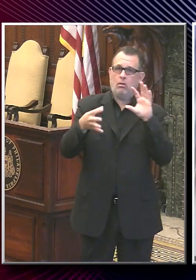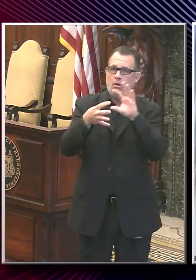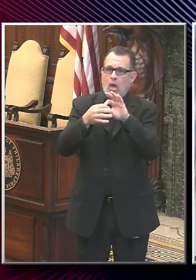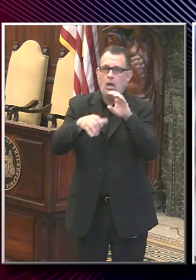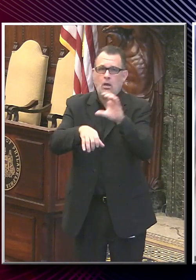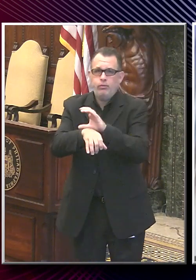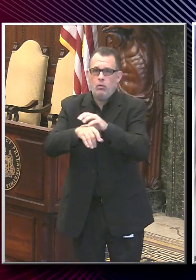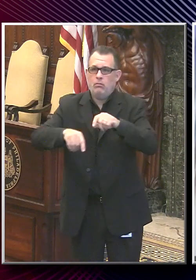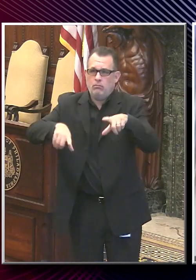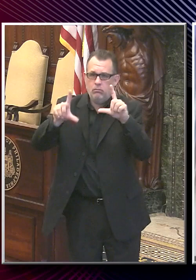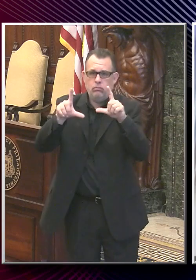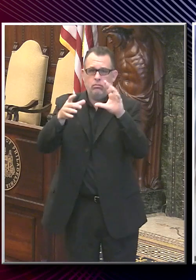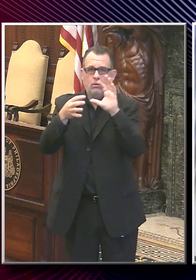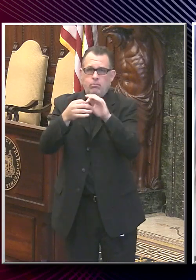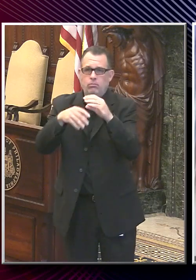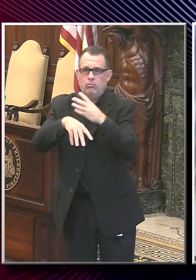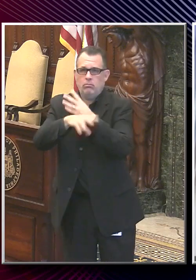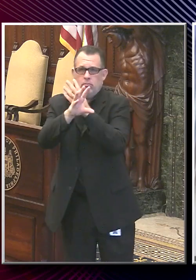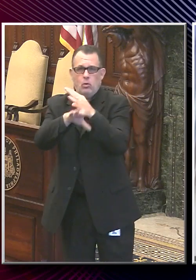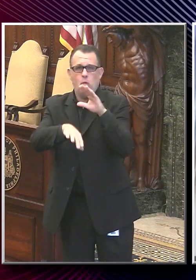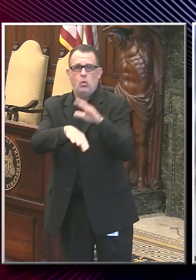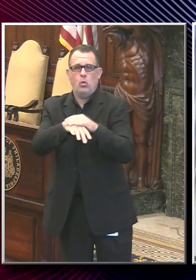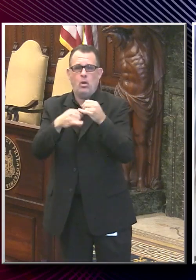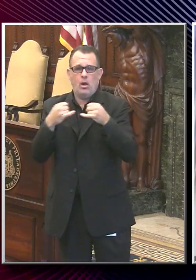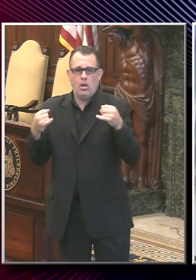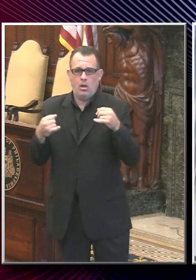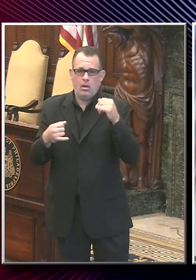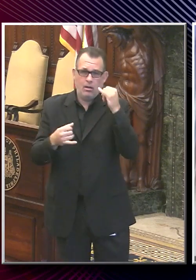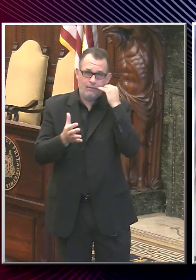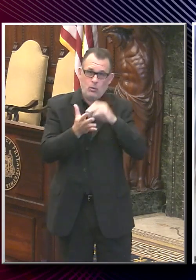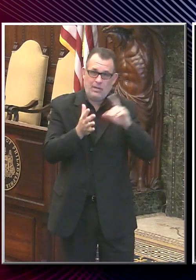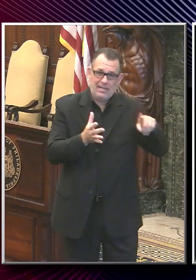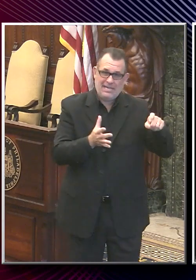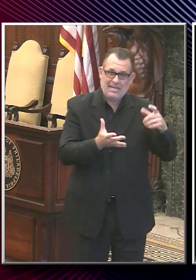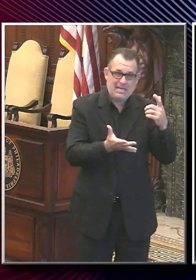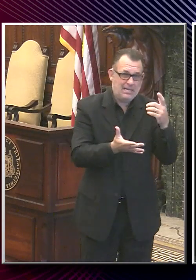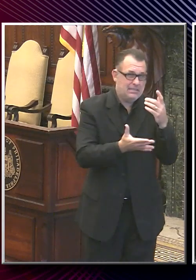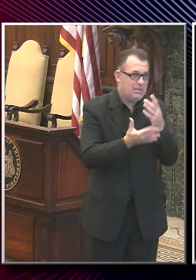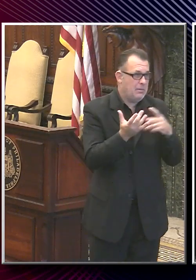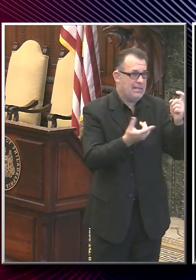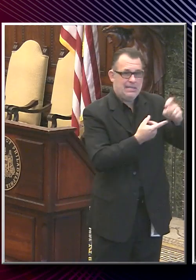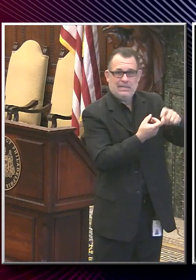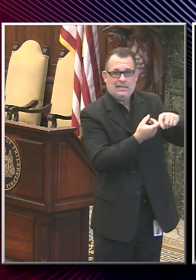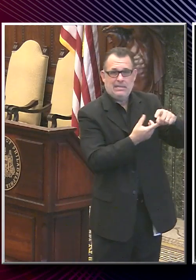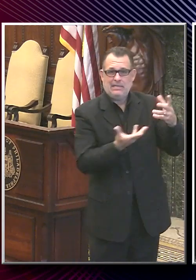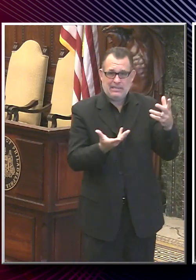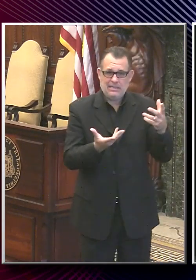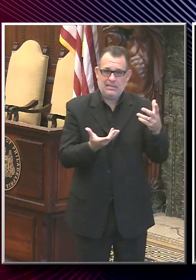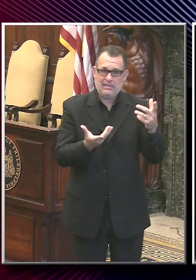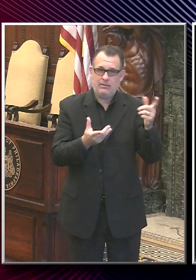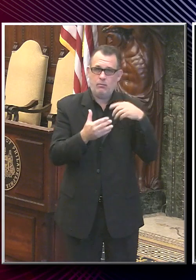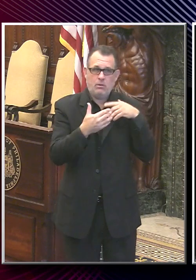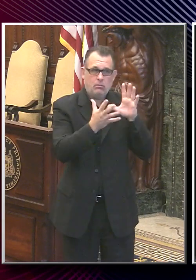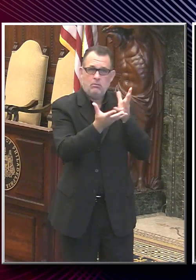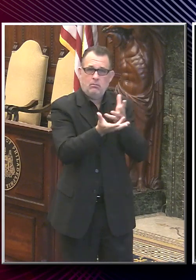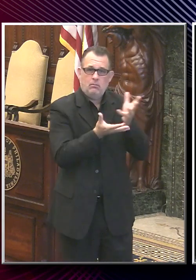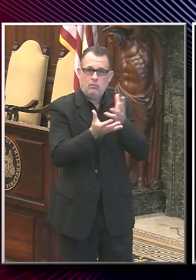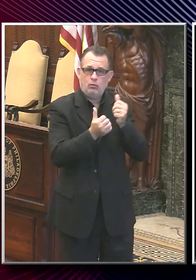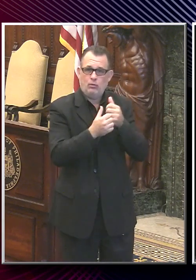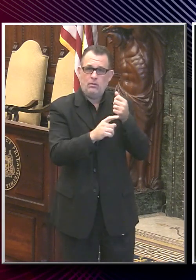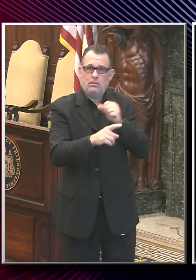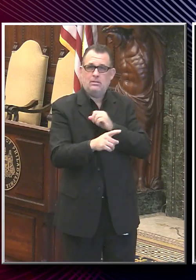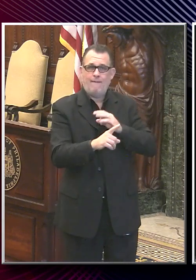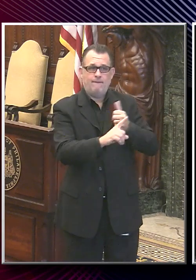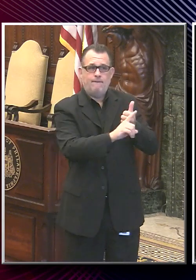would be working in partnership with the school district to address those needs. Listo, gracias. Y mi segunda pregunta es para el doctor